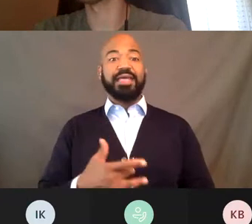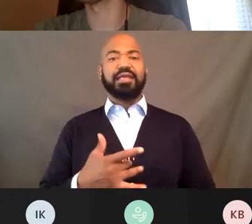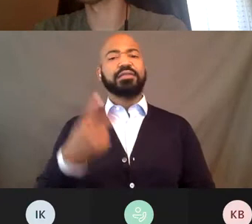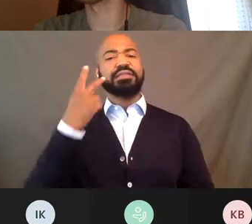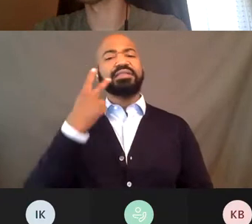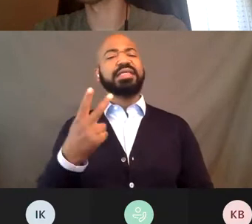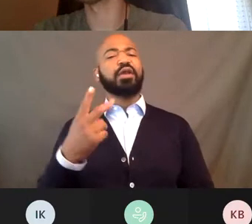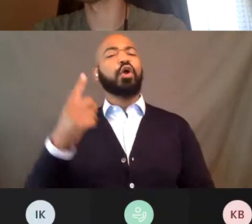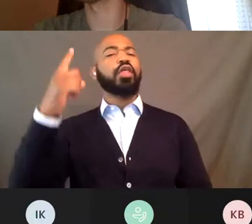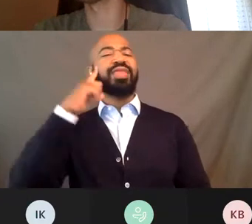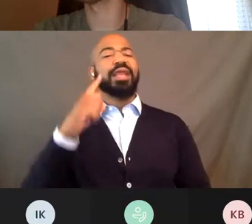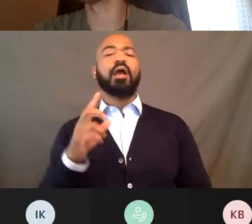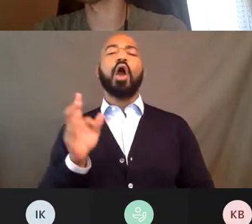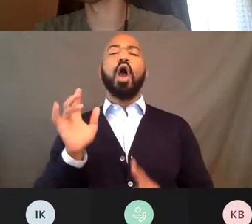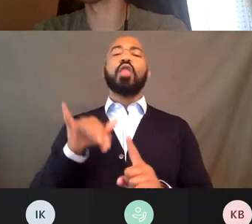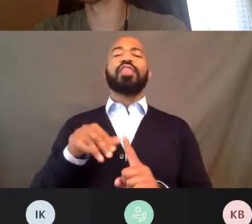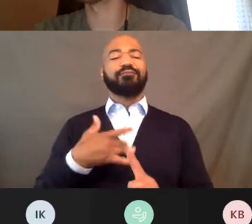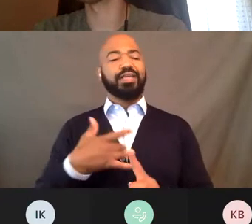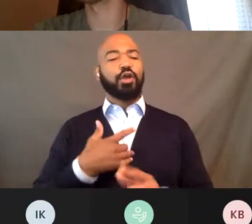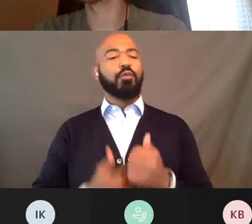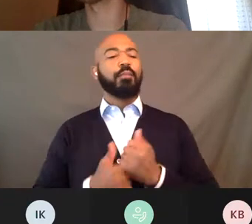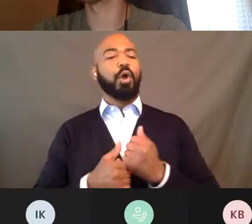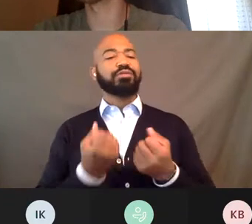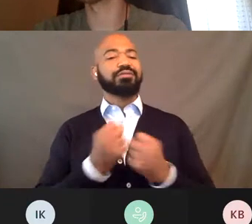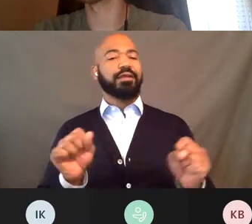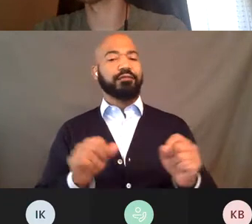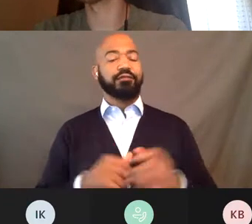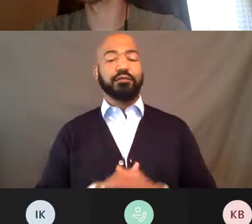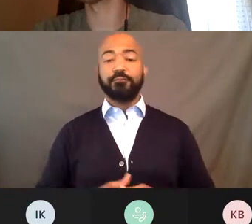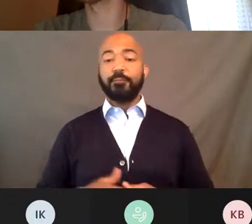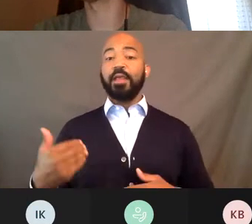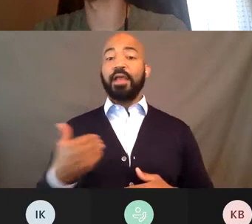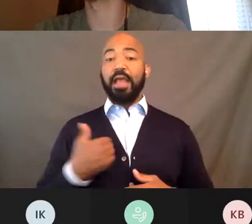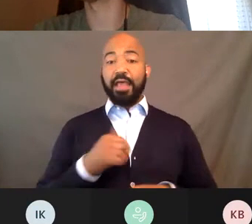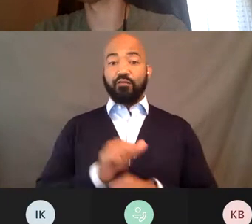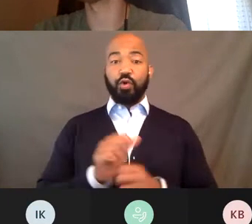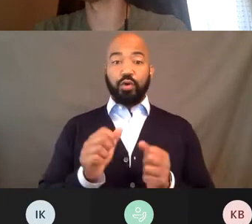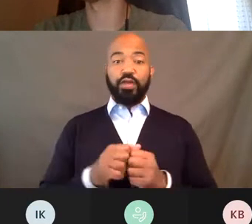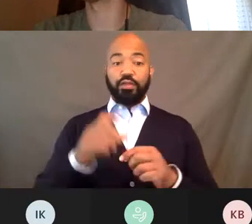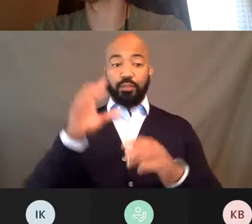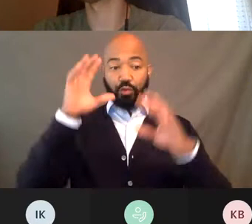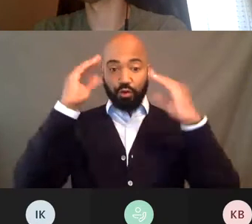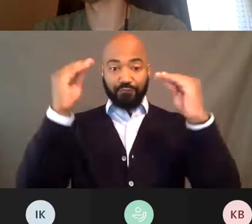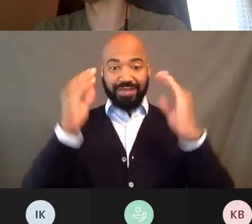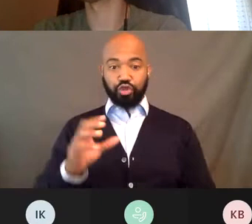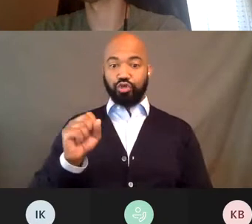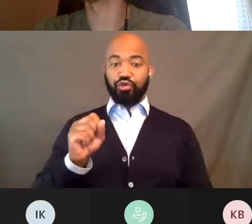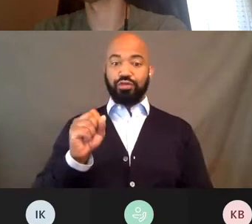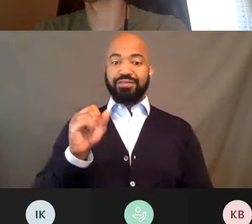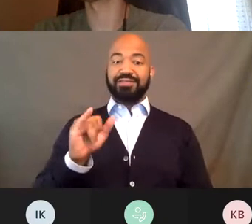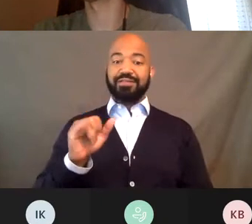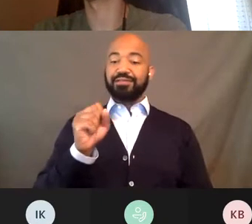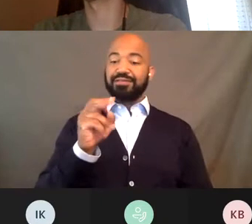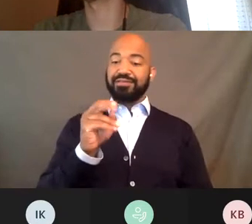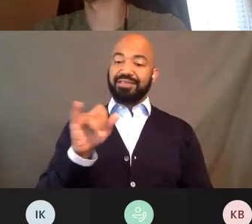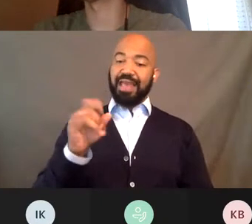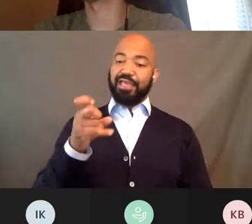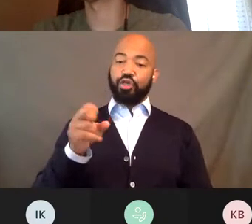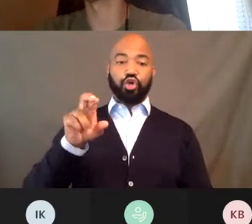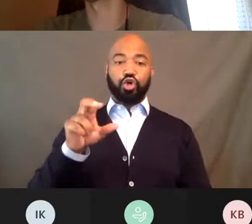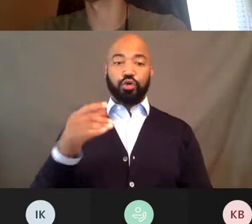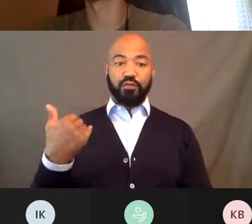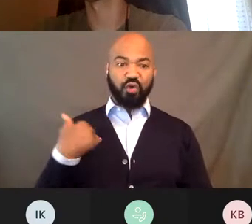safe. I did do work with Professor Schneider before, and in that area, well,